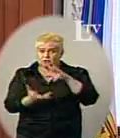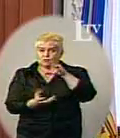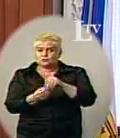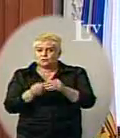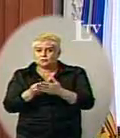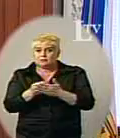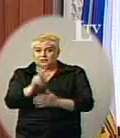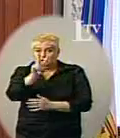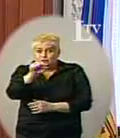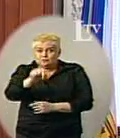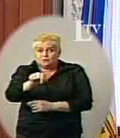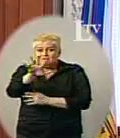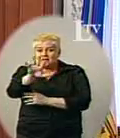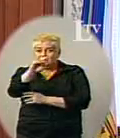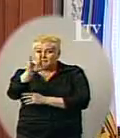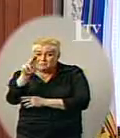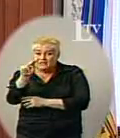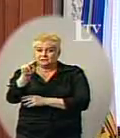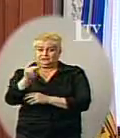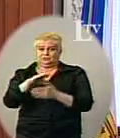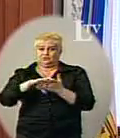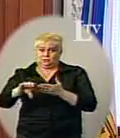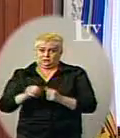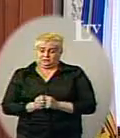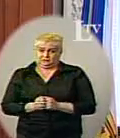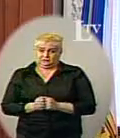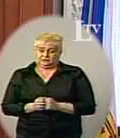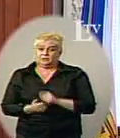$2.5 million, with